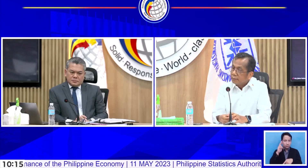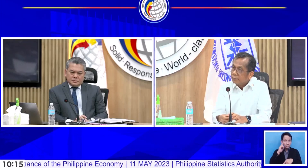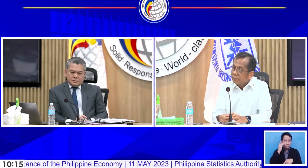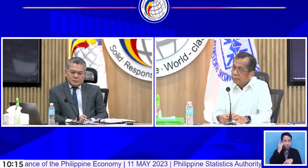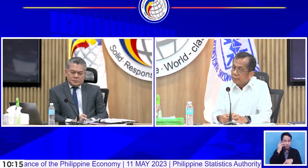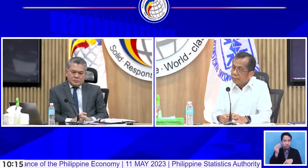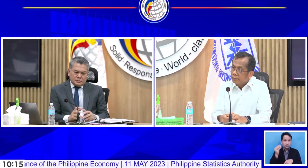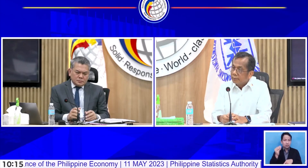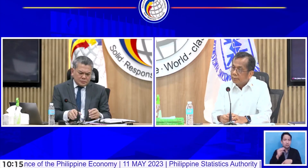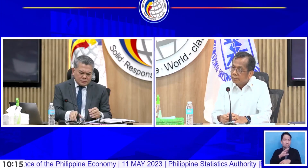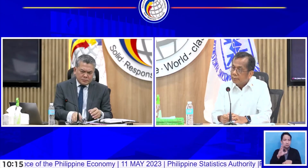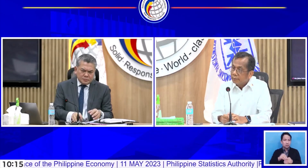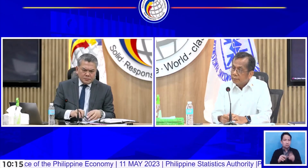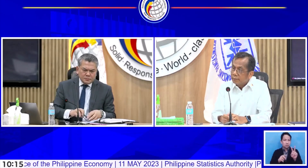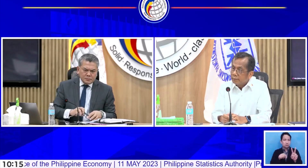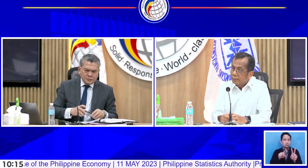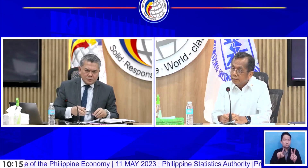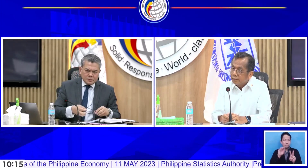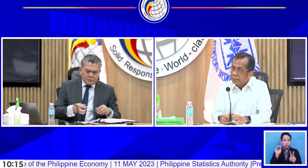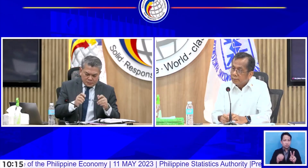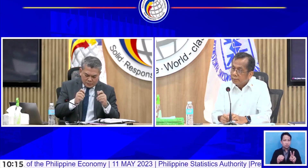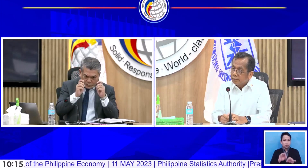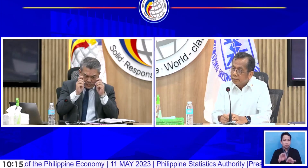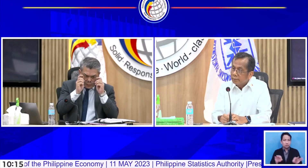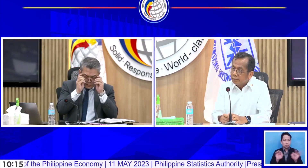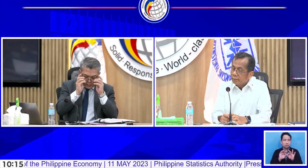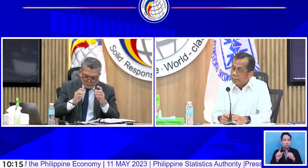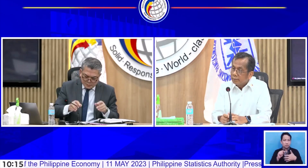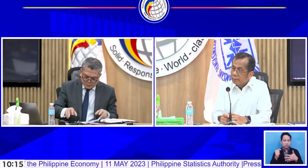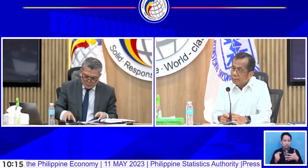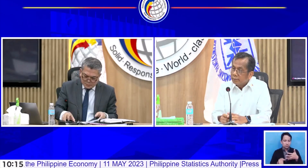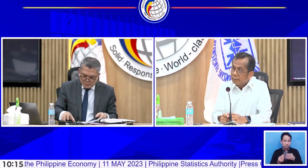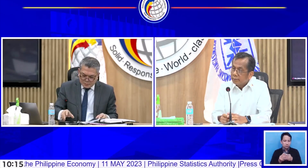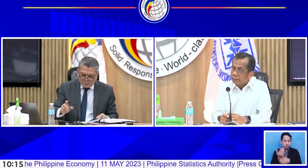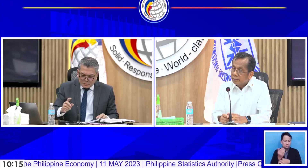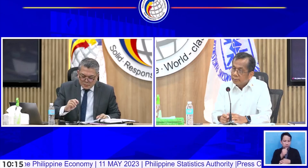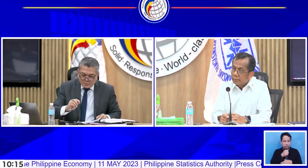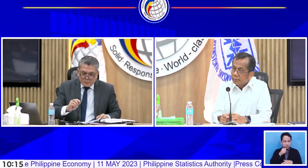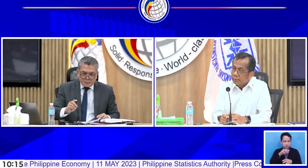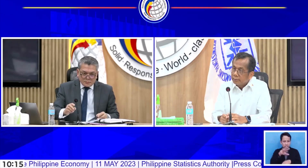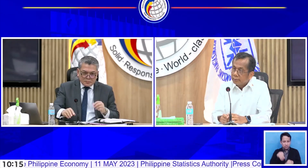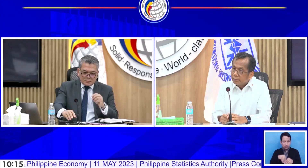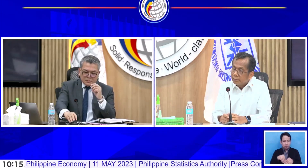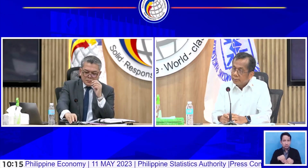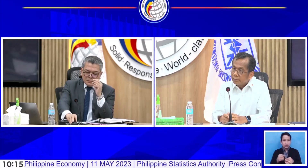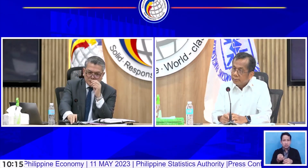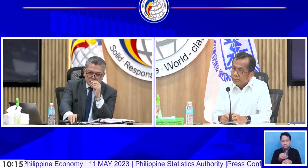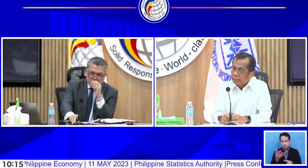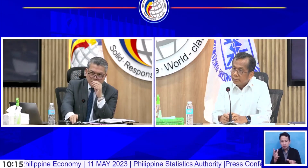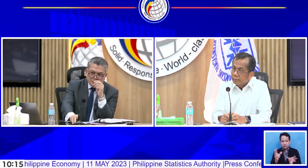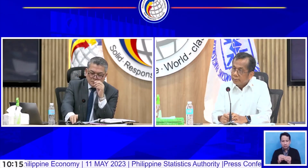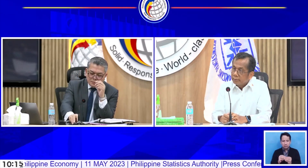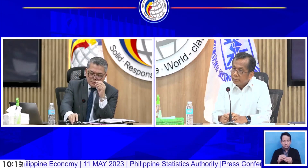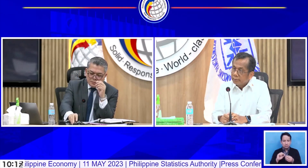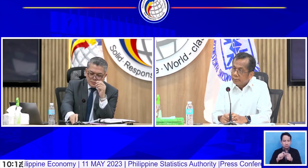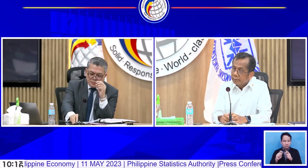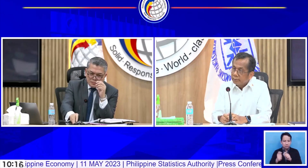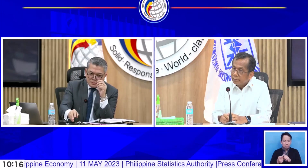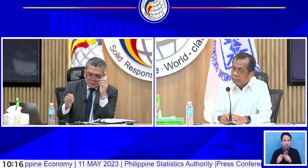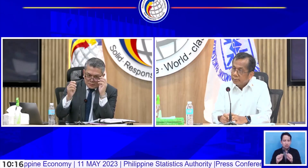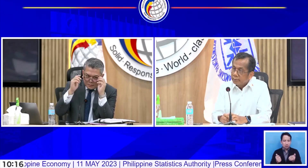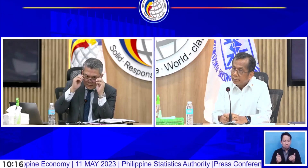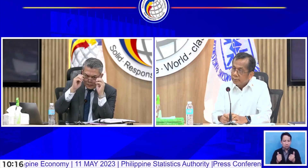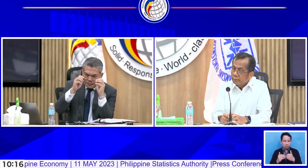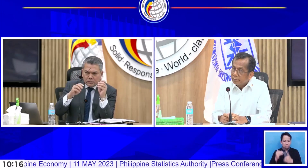agri refers to the value of production. What is the growth of agri in volume? In volume terms, and how big a